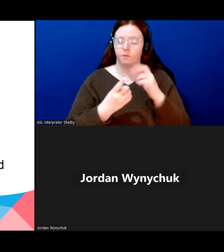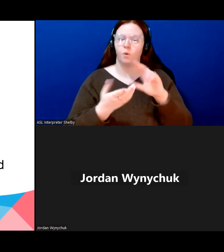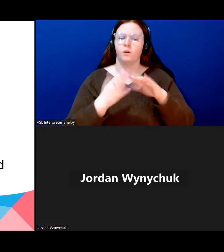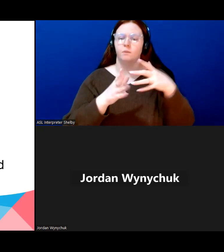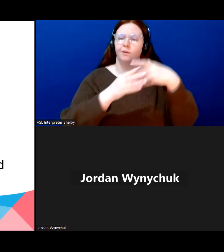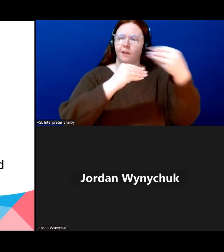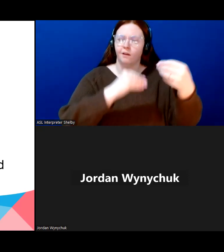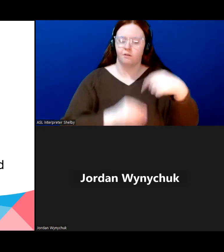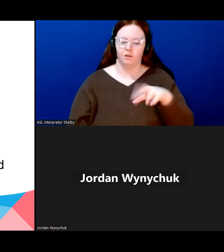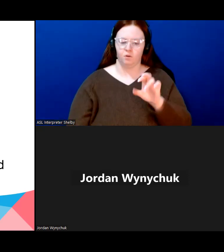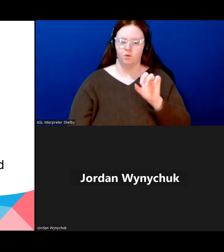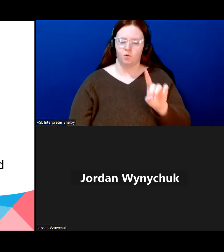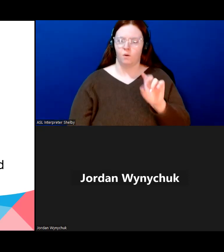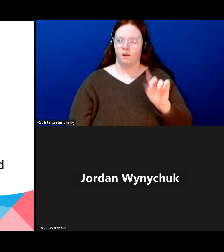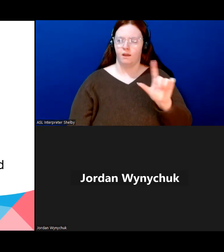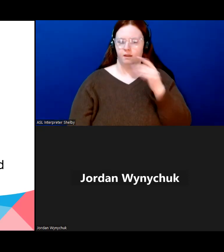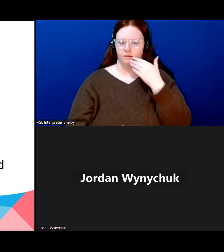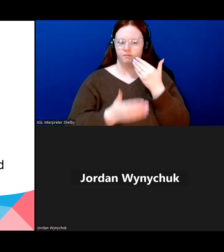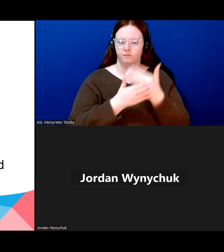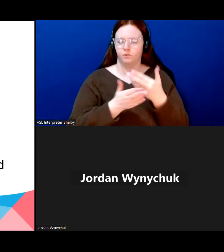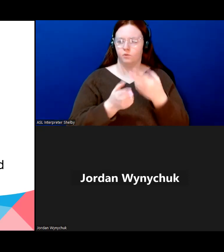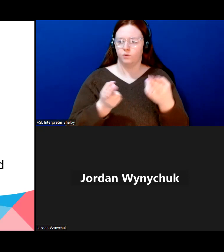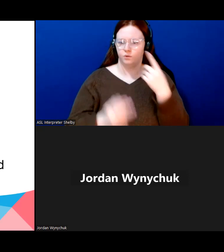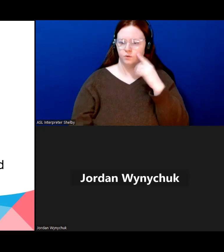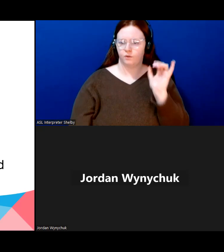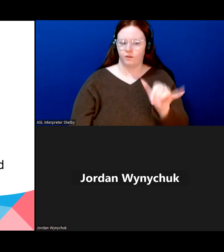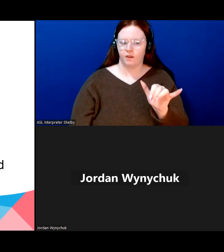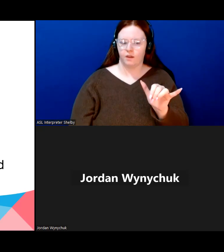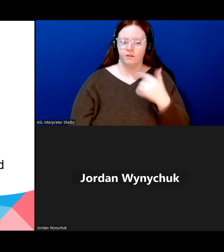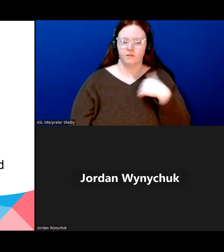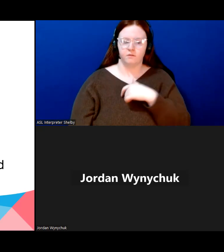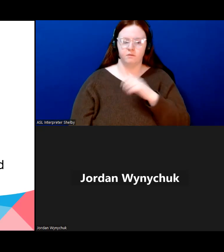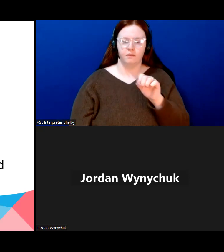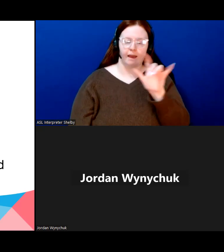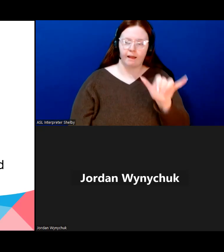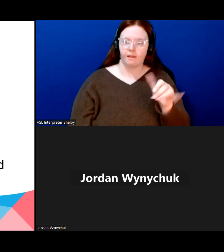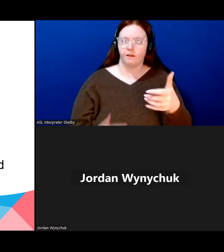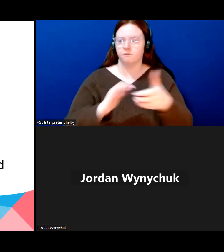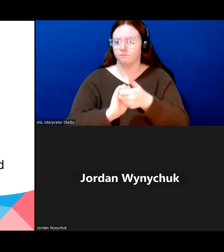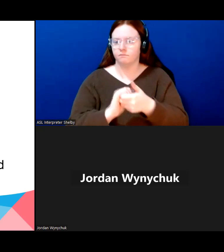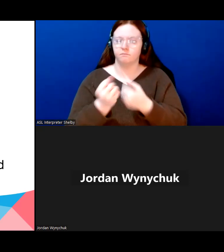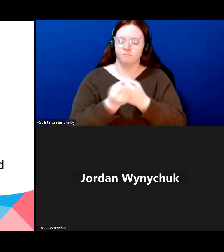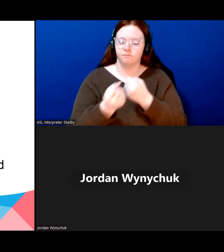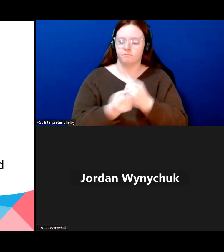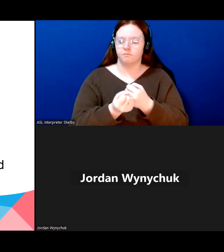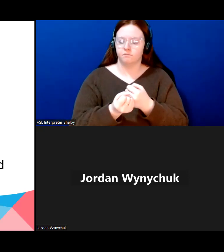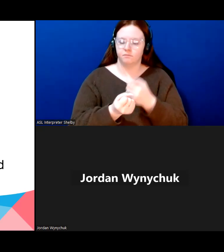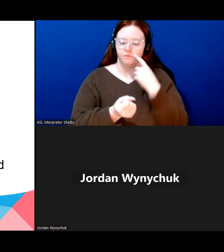free events for the 2S LGBTQI plus community and our allies that foster social